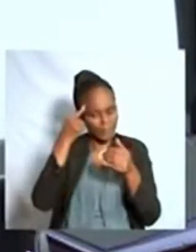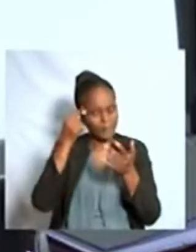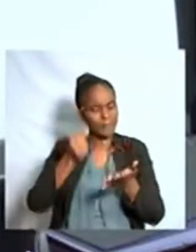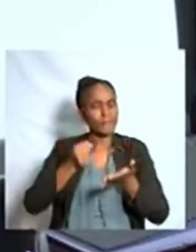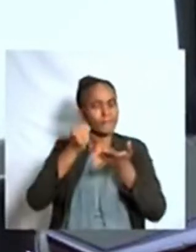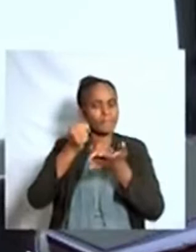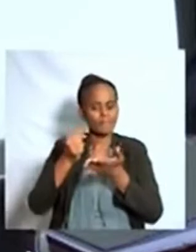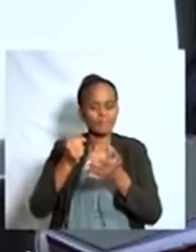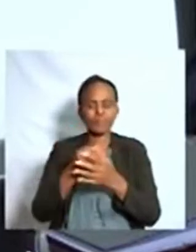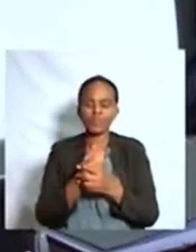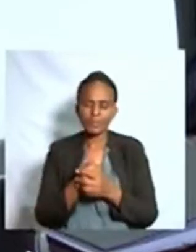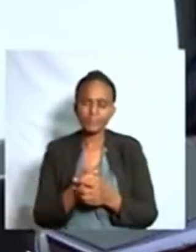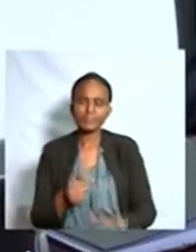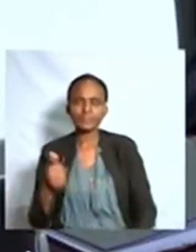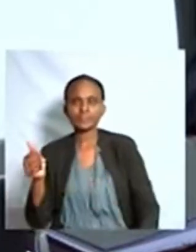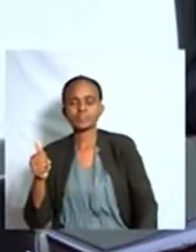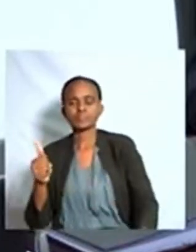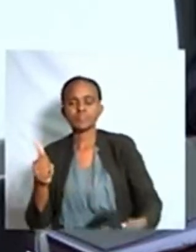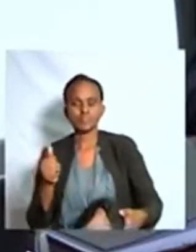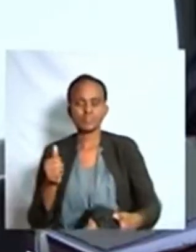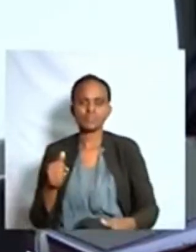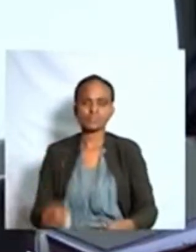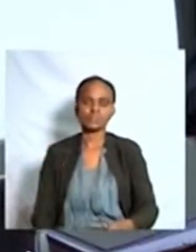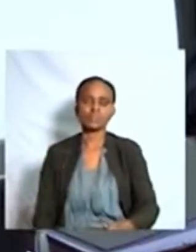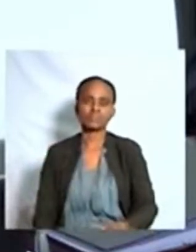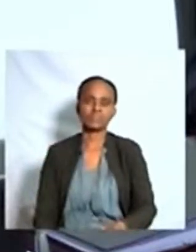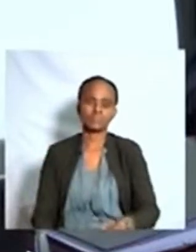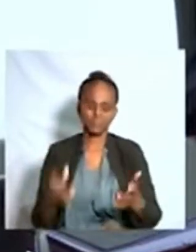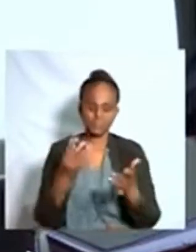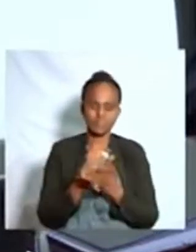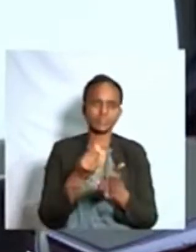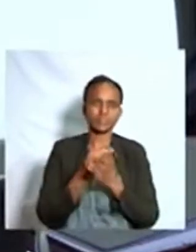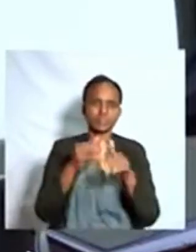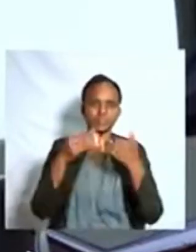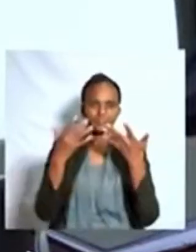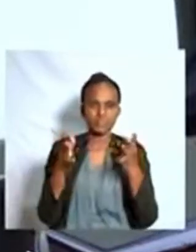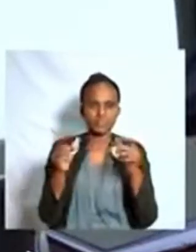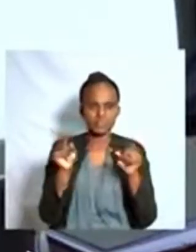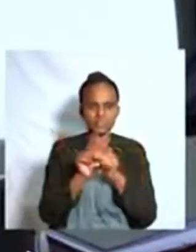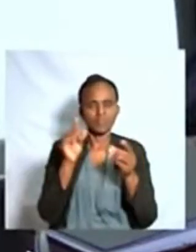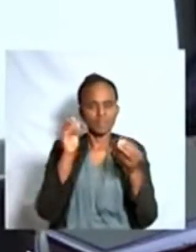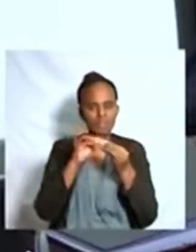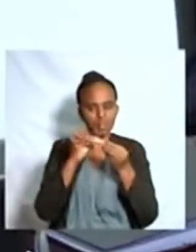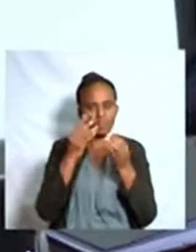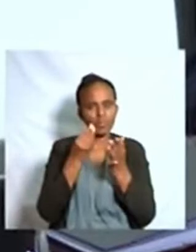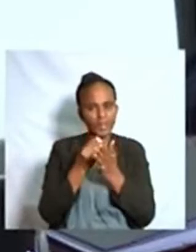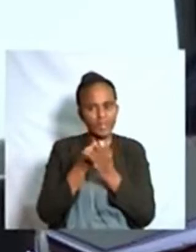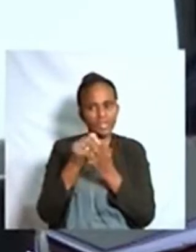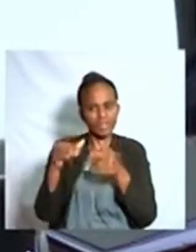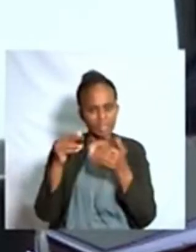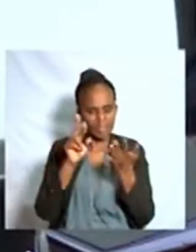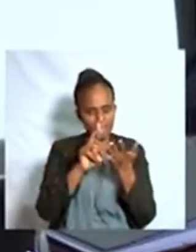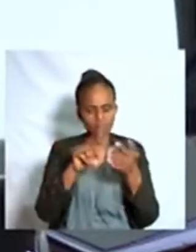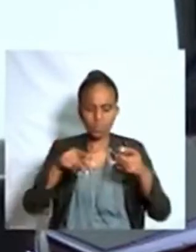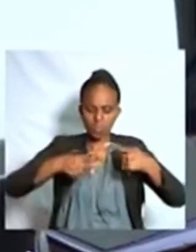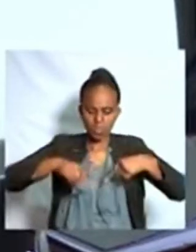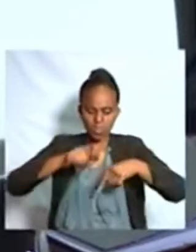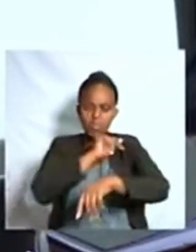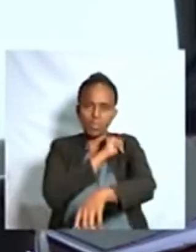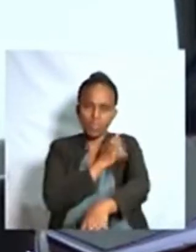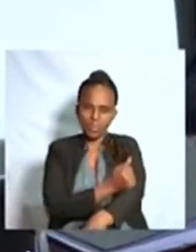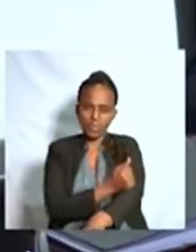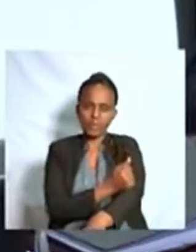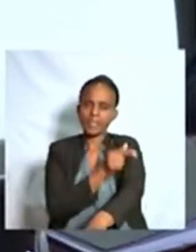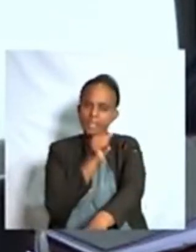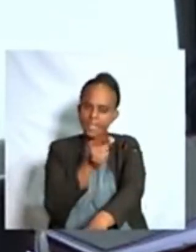now, you are the spending agency. The money has been released, and a lot of money is coming to the local authorities.